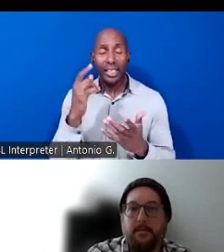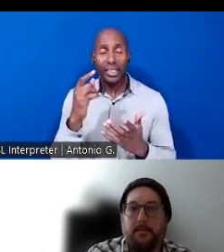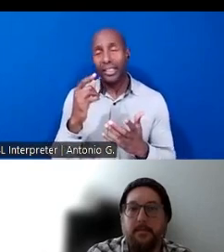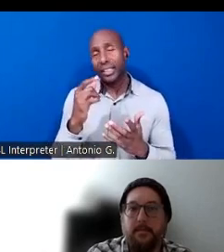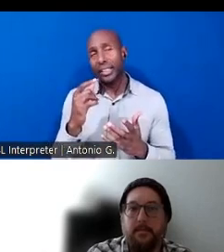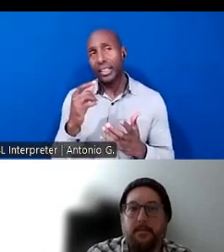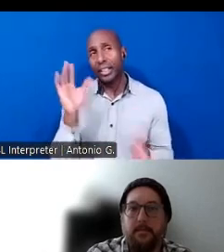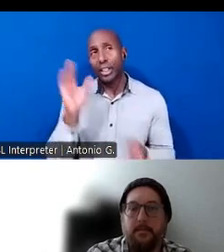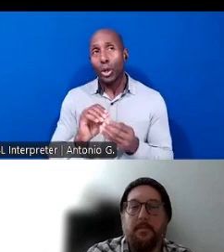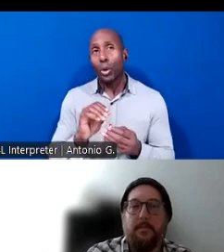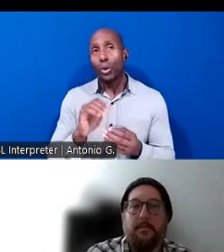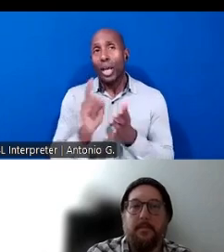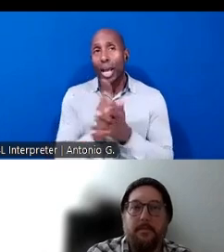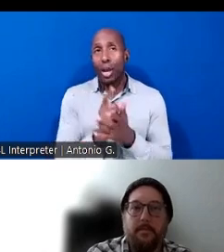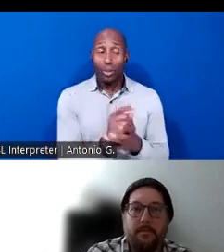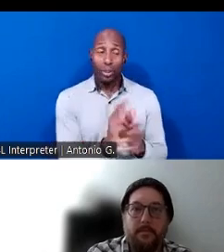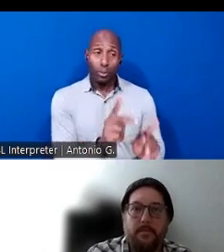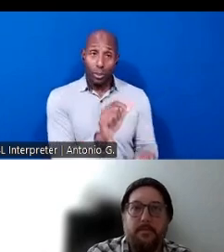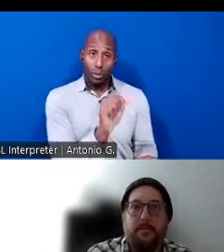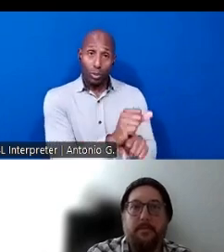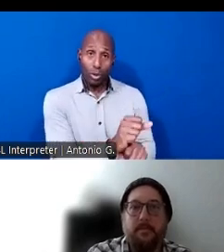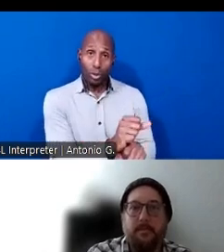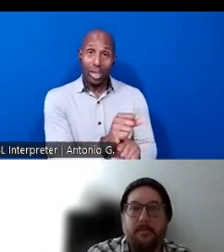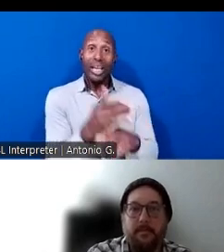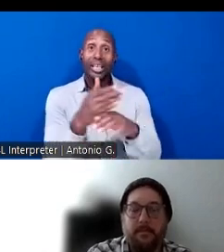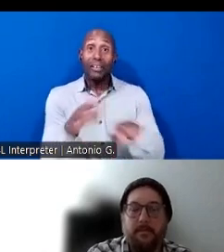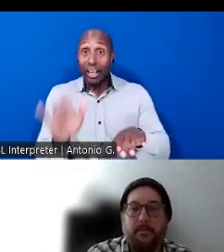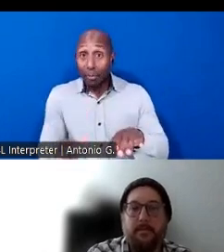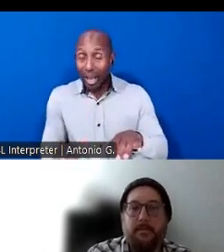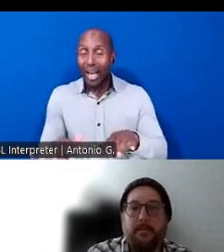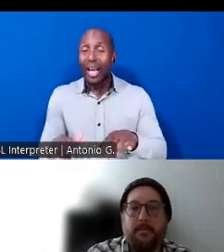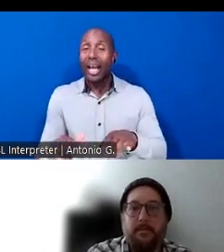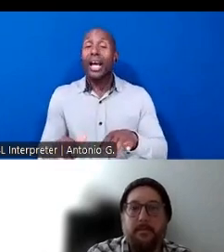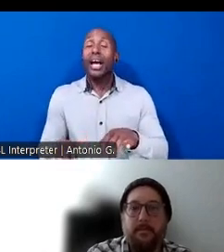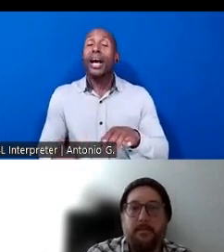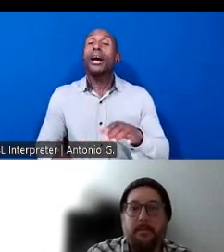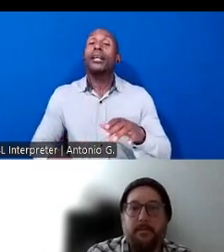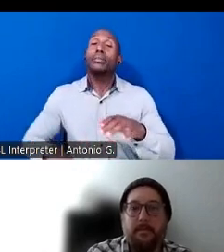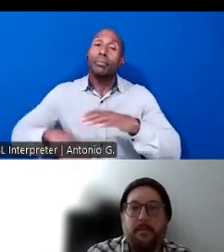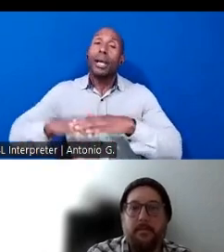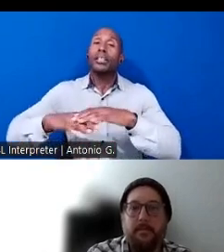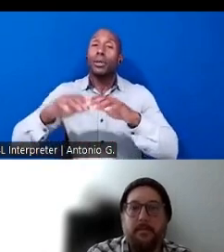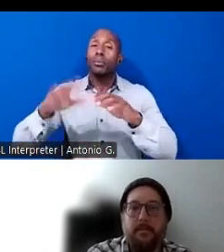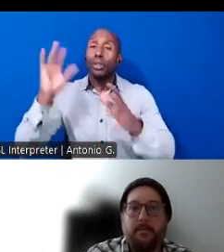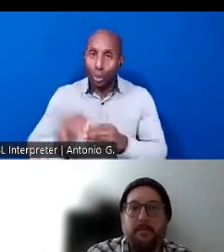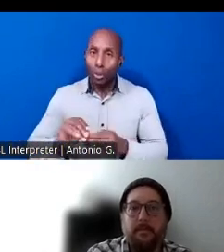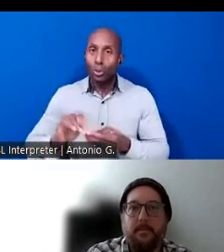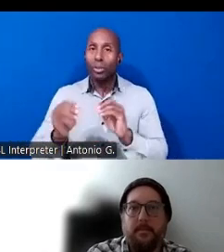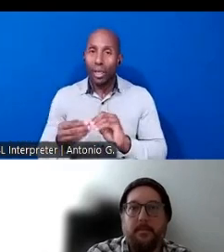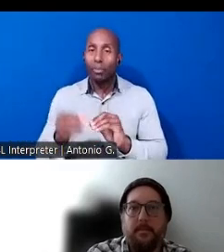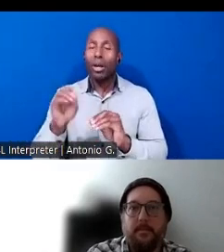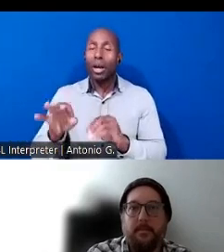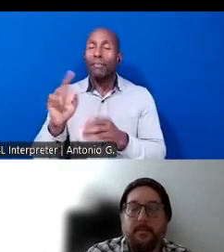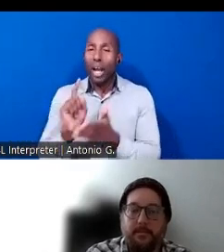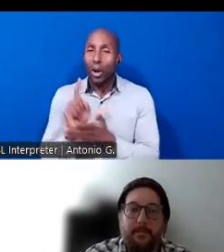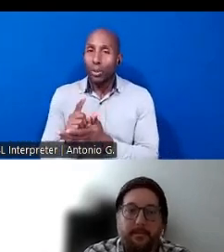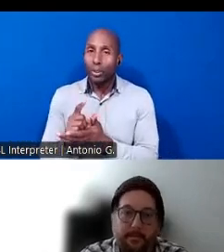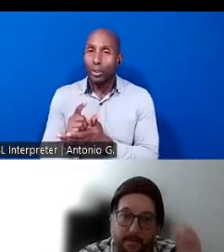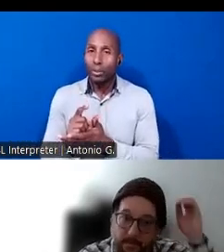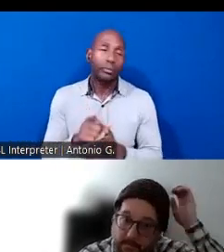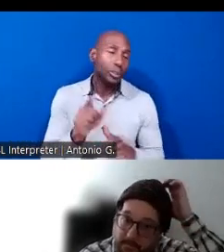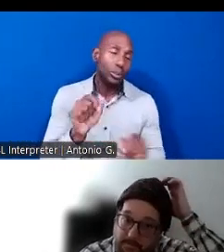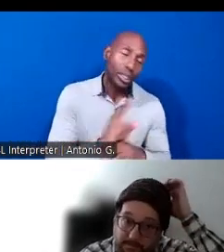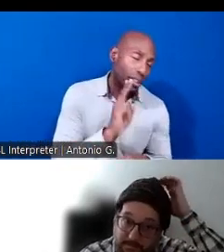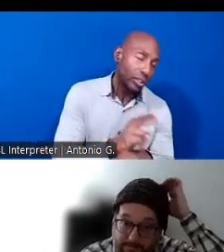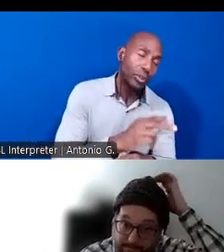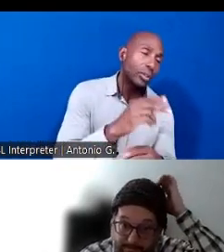amount of hours. And whether you're doing that in hours or months or weeks, the math works out.